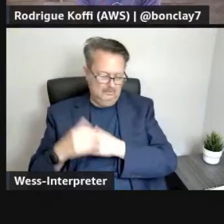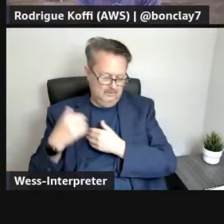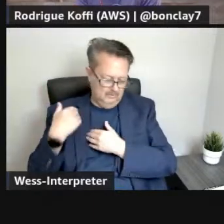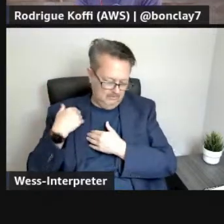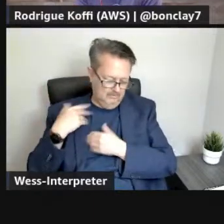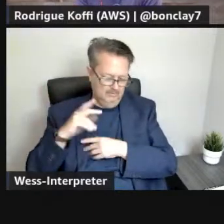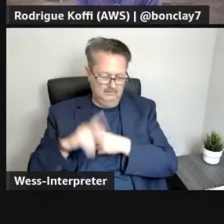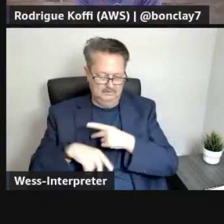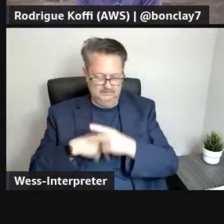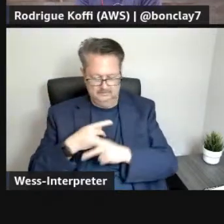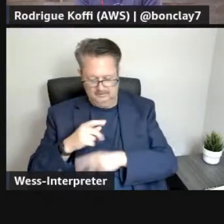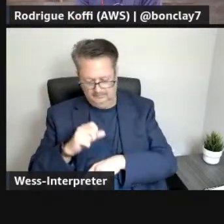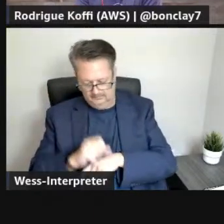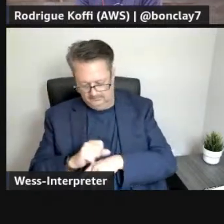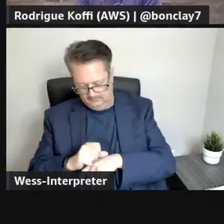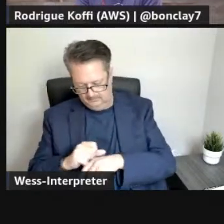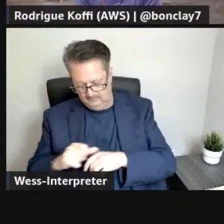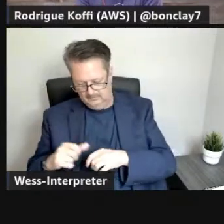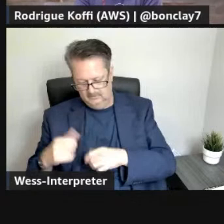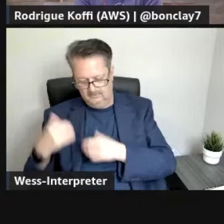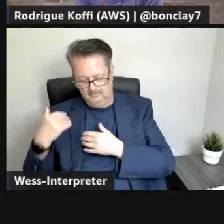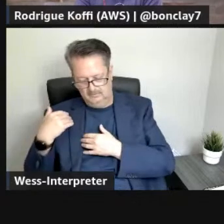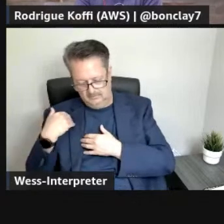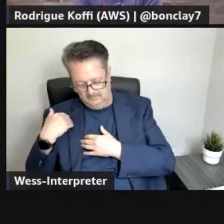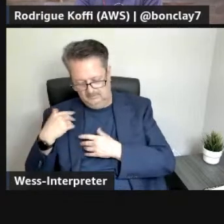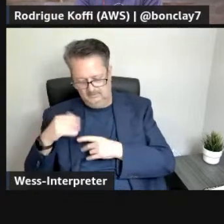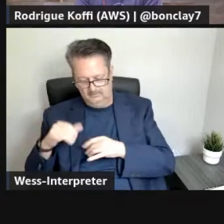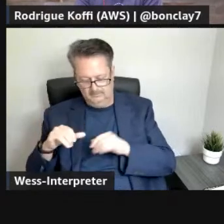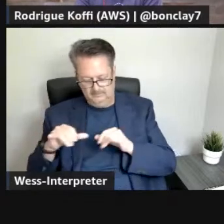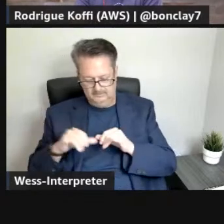workload, or the size of the cluster itself.